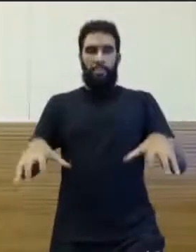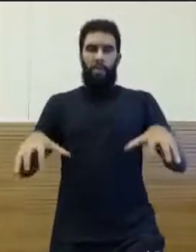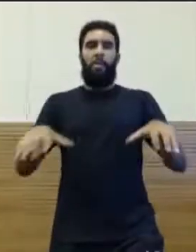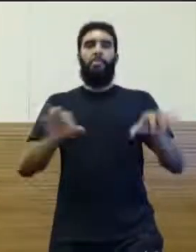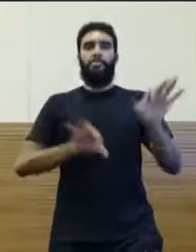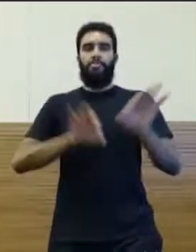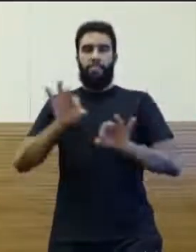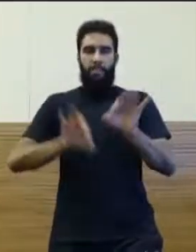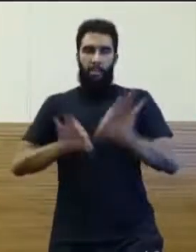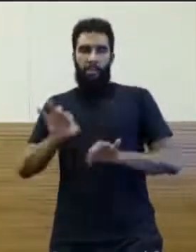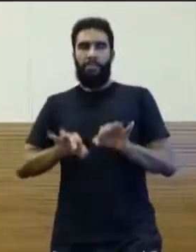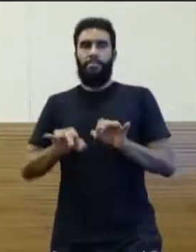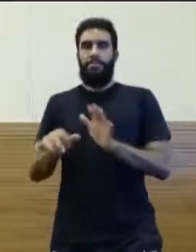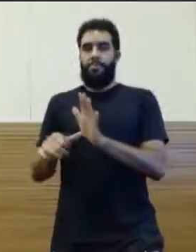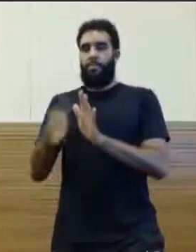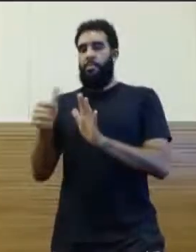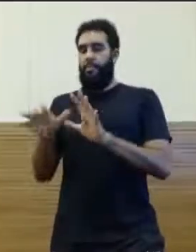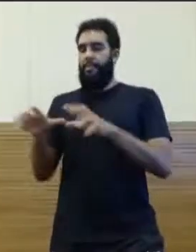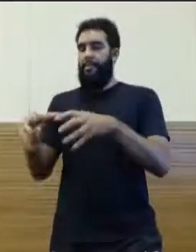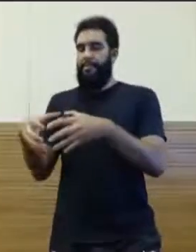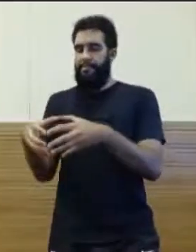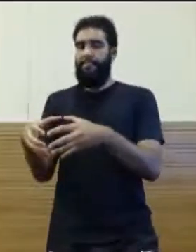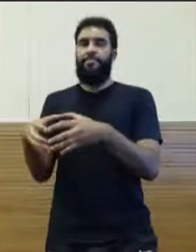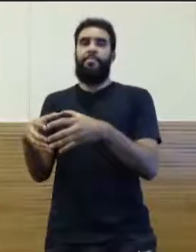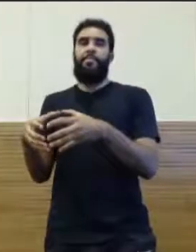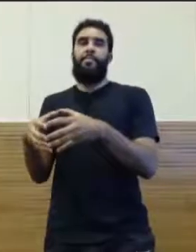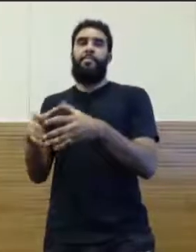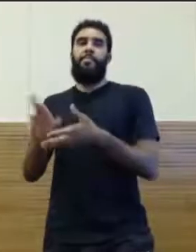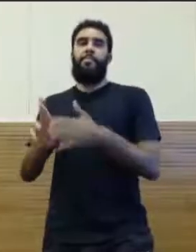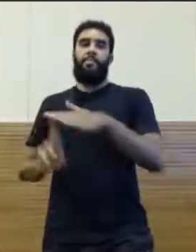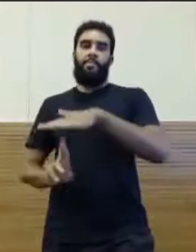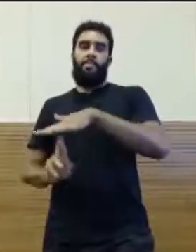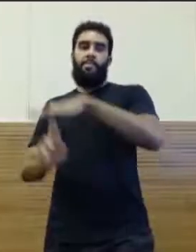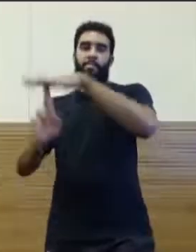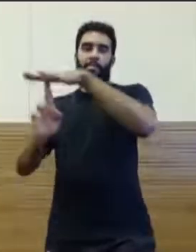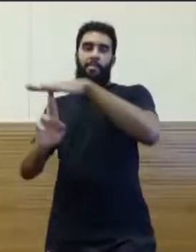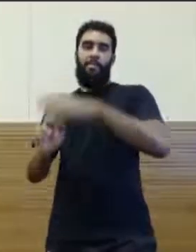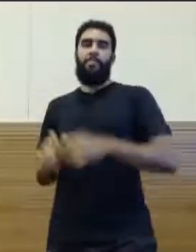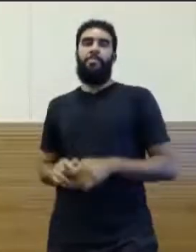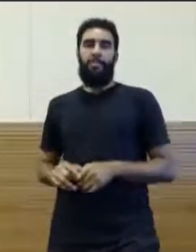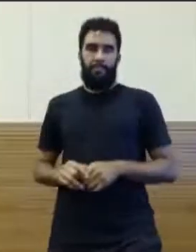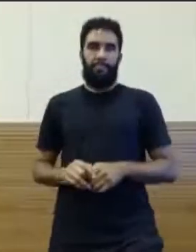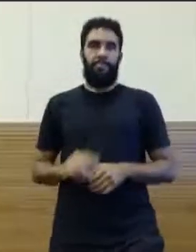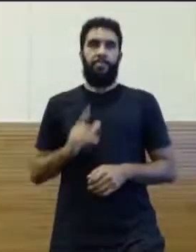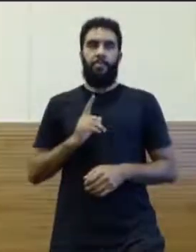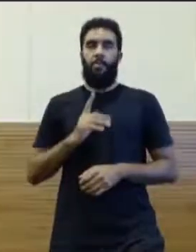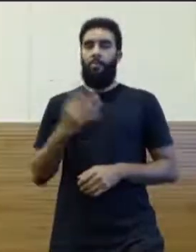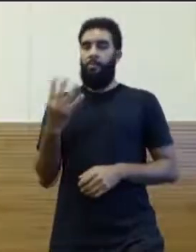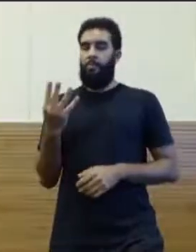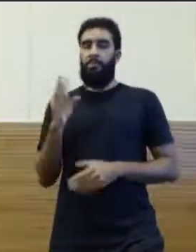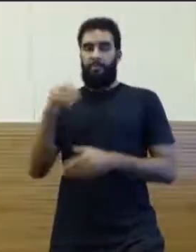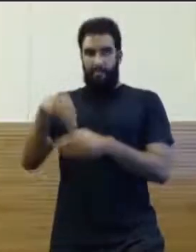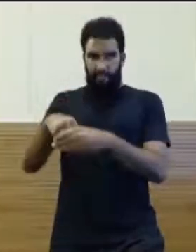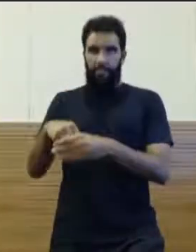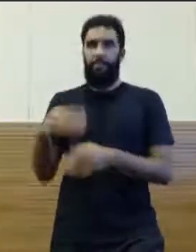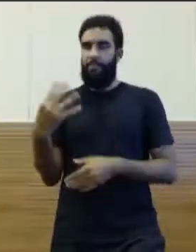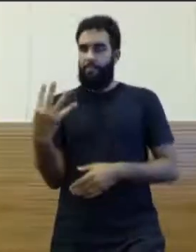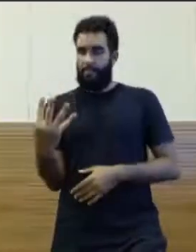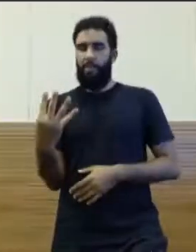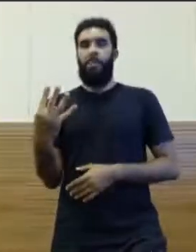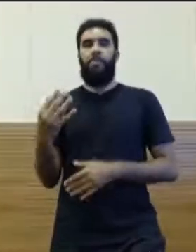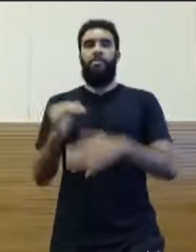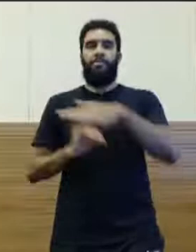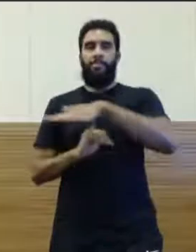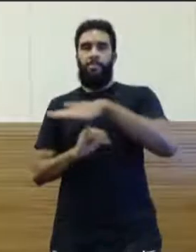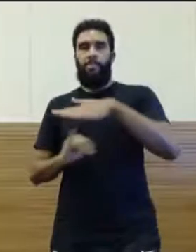and the spaces. First, there was a committee by 4